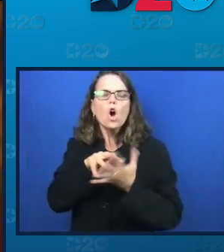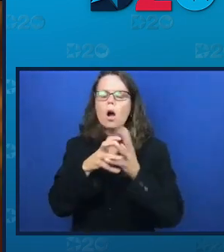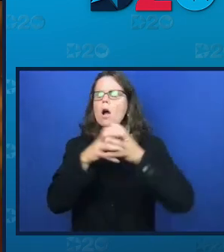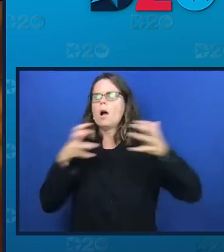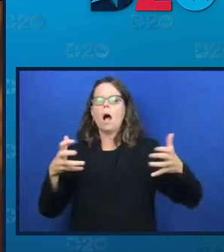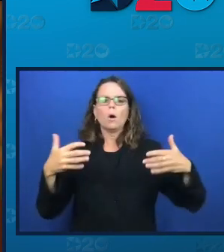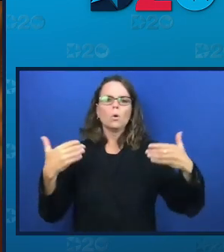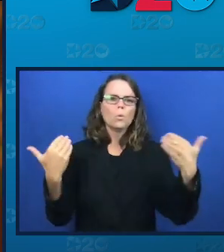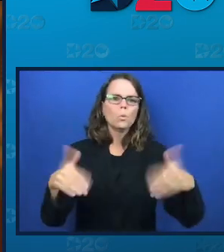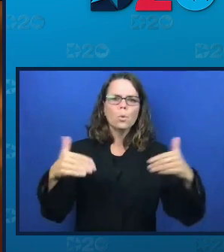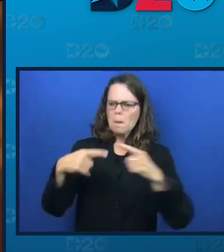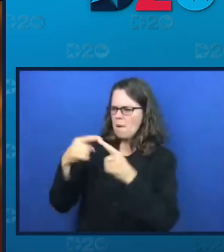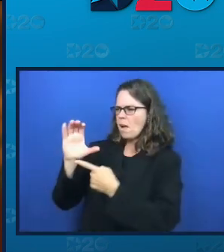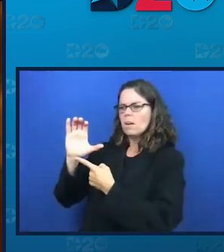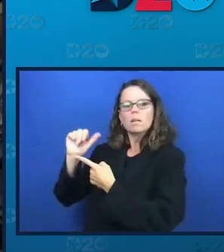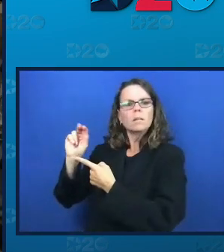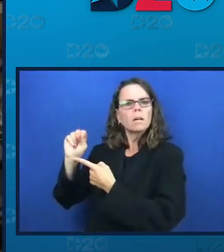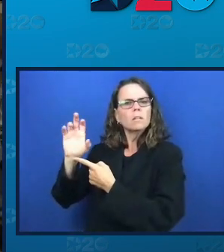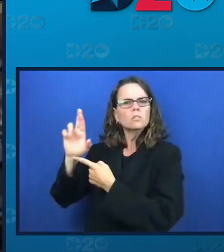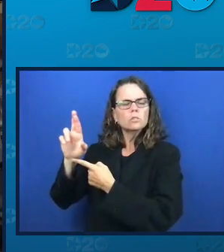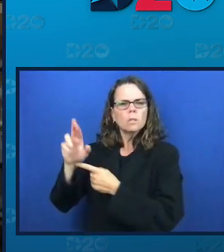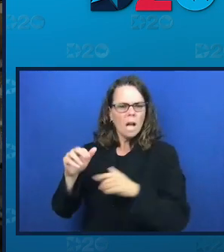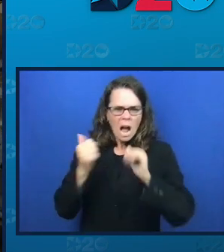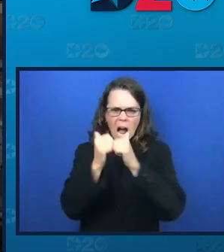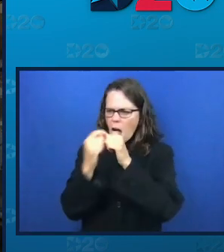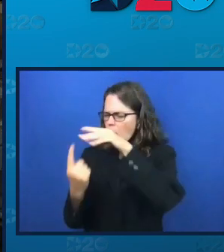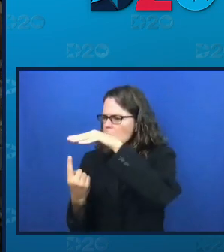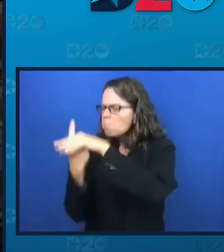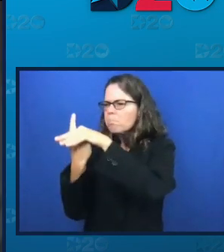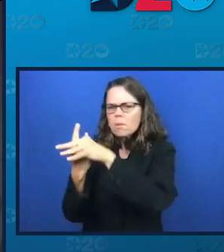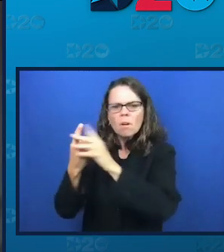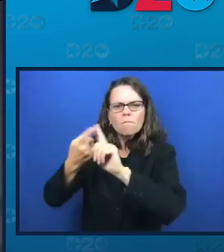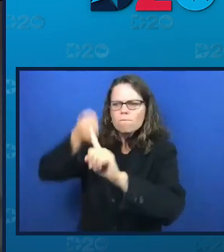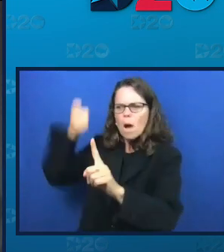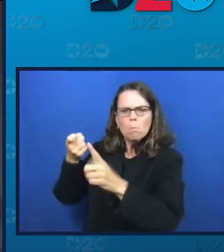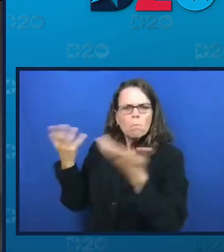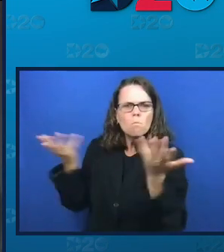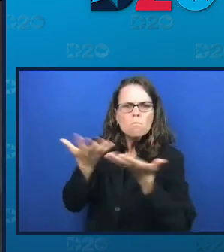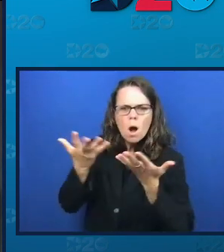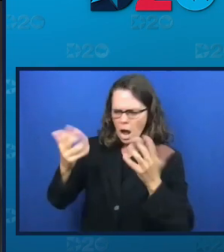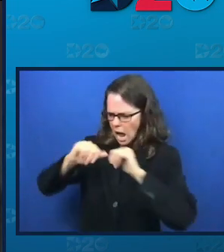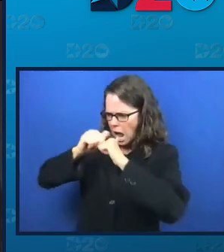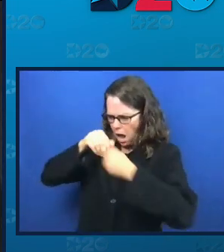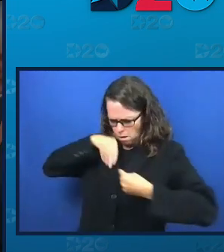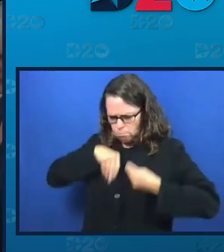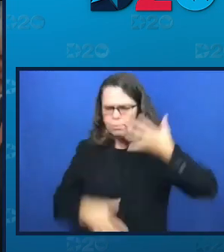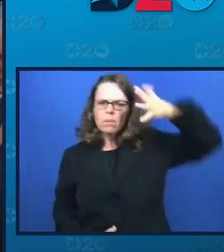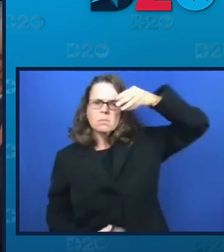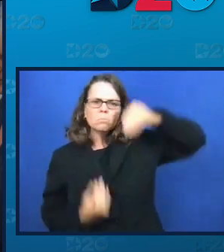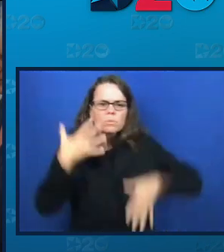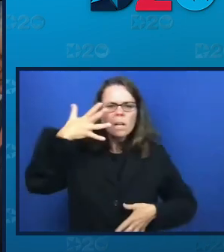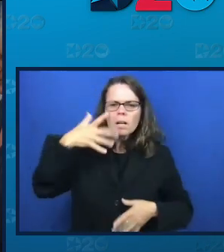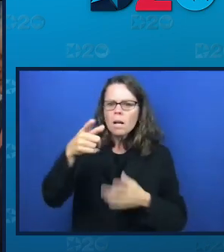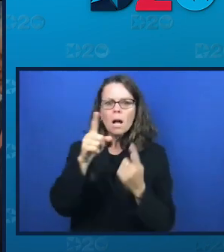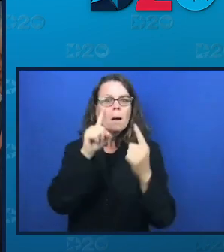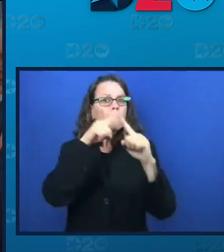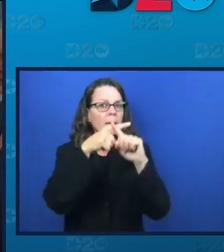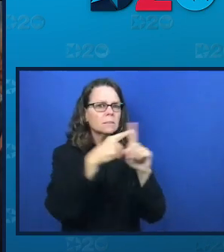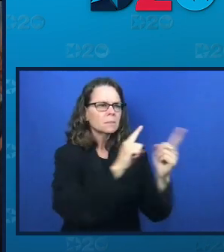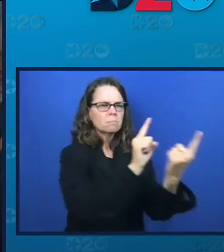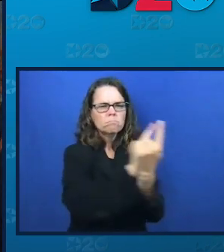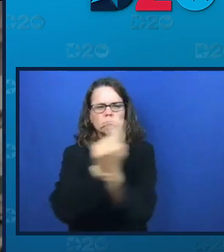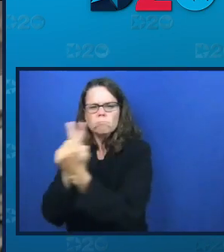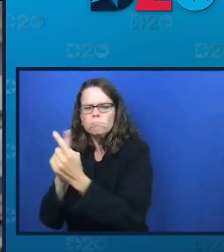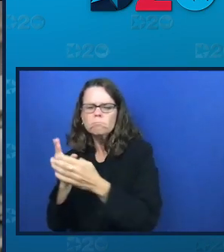so many changes that are just on the cusp. I have now met with over 200 oncologists and cancer research centers, and